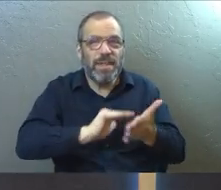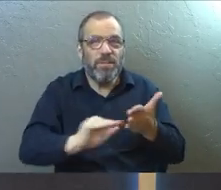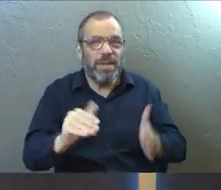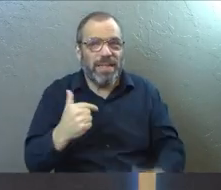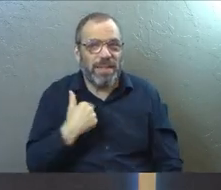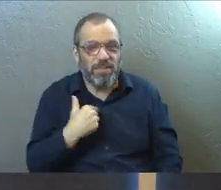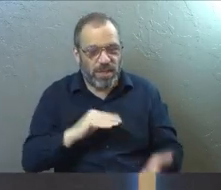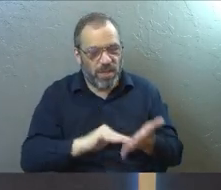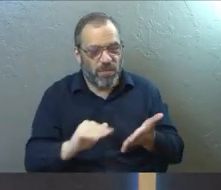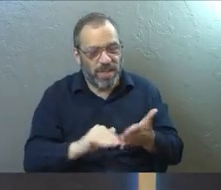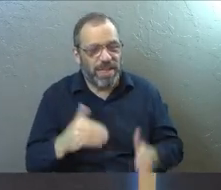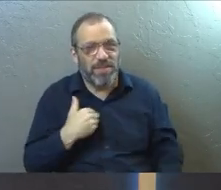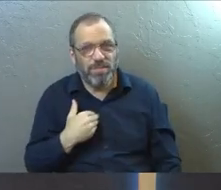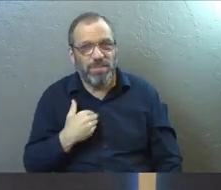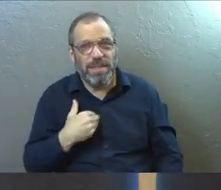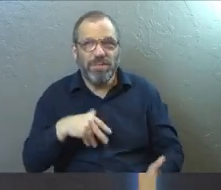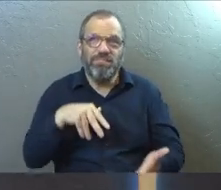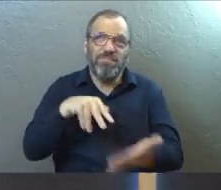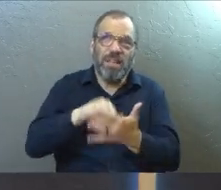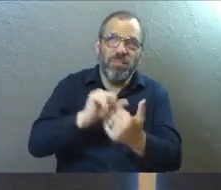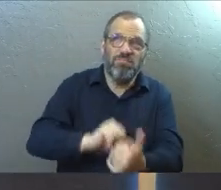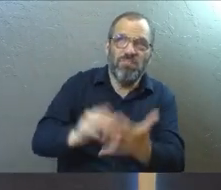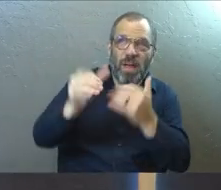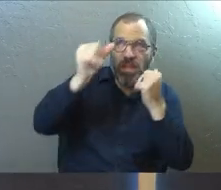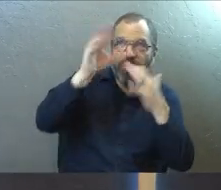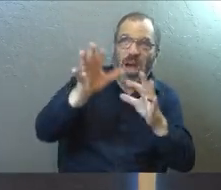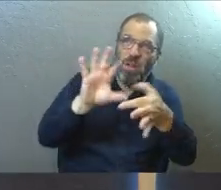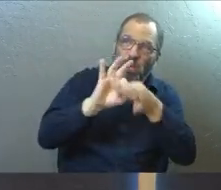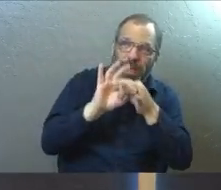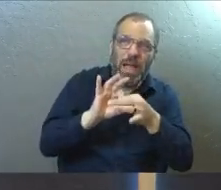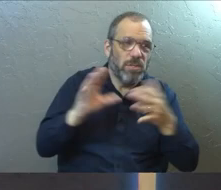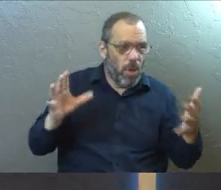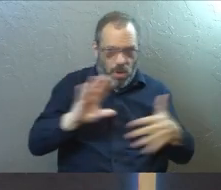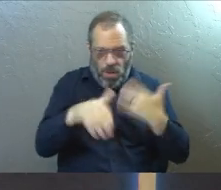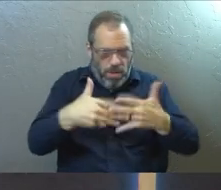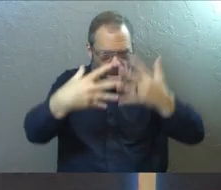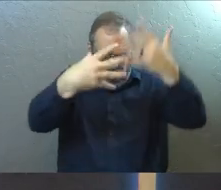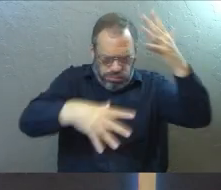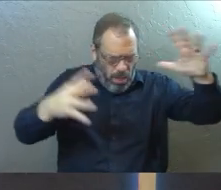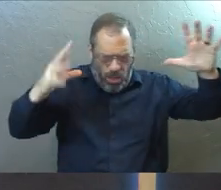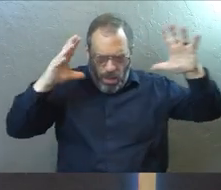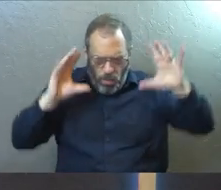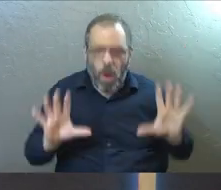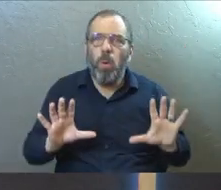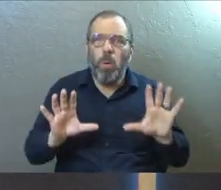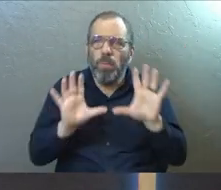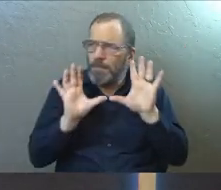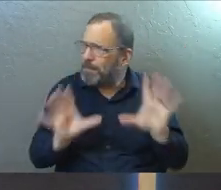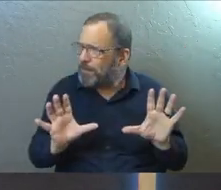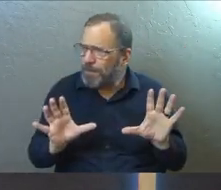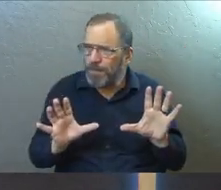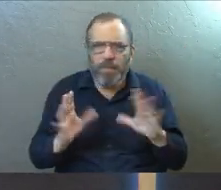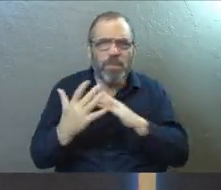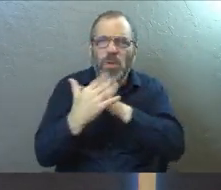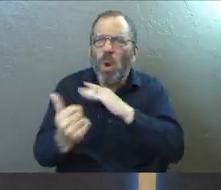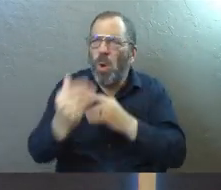stand forgiven before my Heavenly Father, and I can be in real relationship to us. So what, with all that in mind, what is this call to obedience?